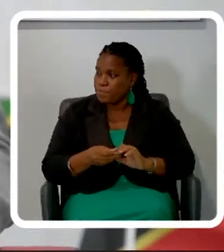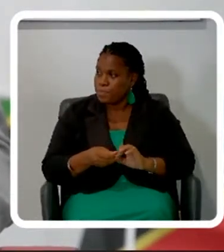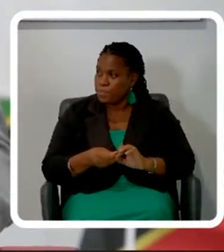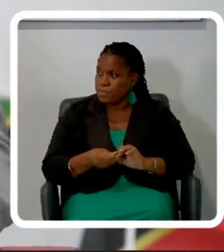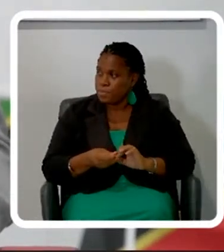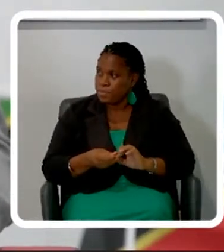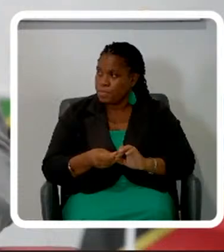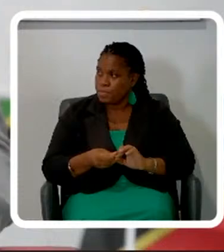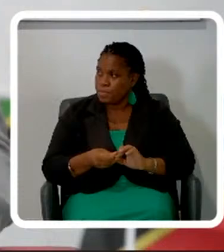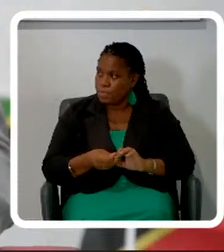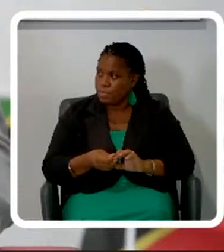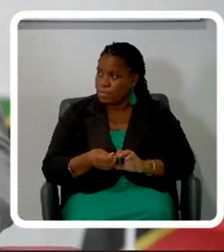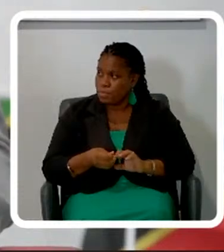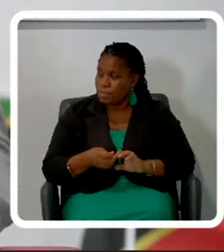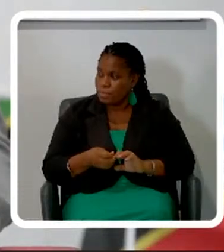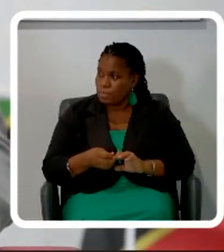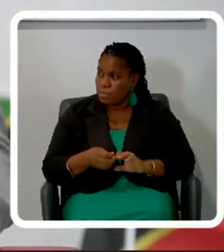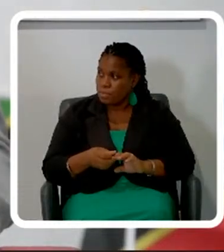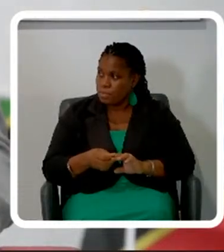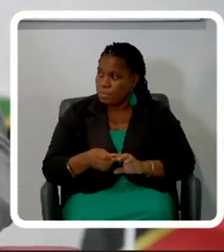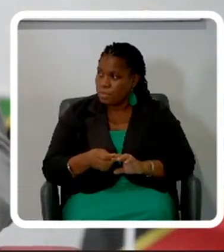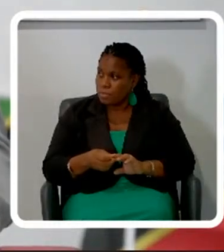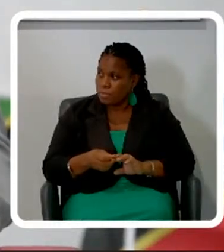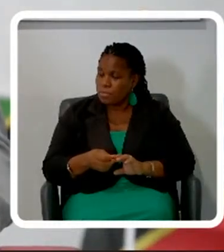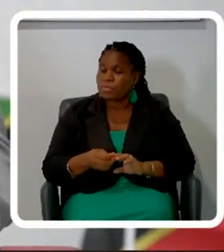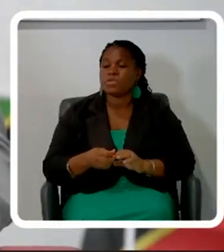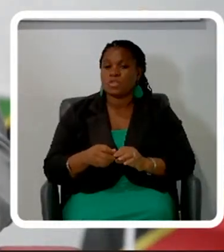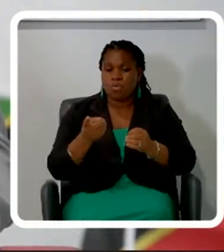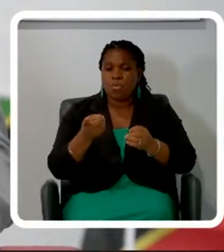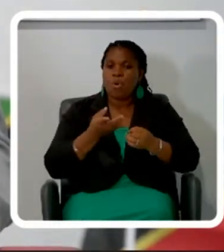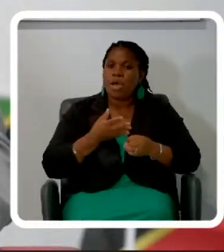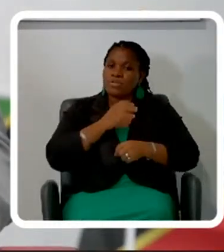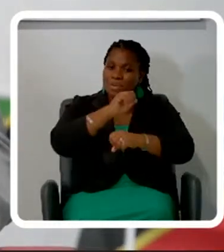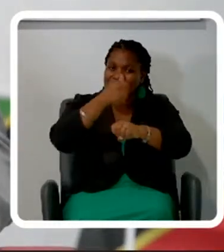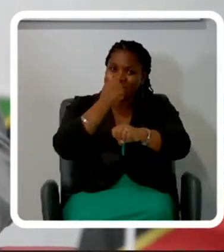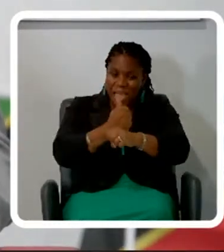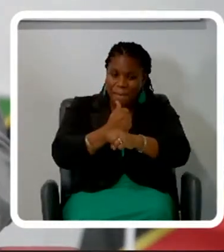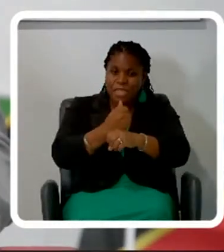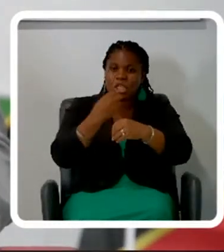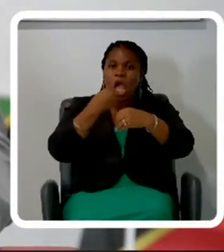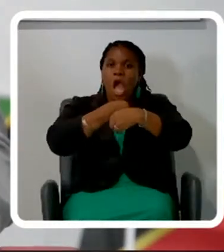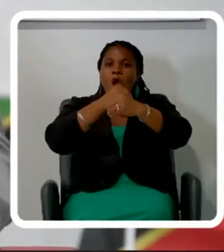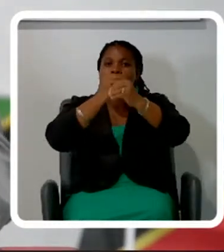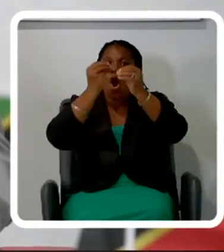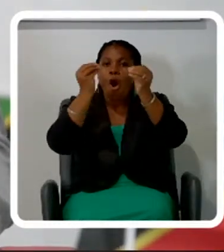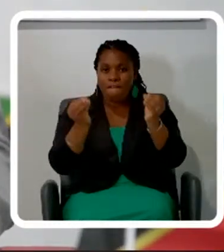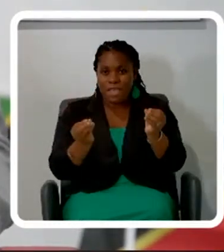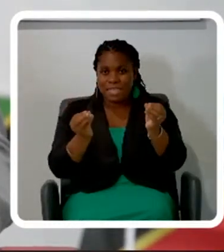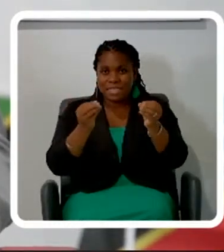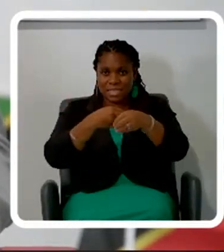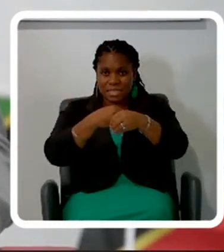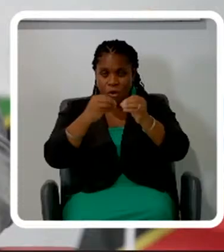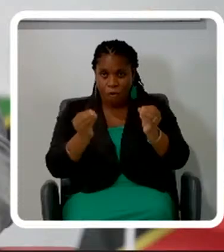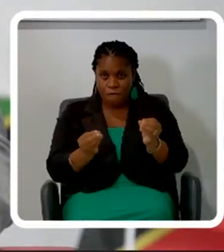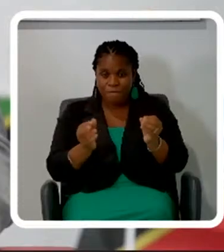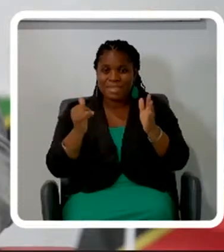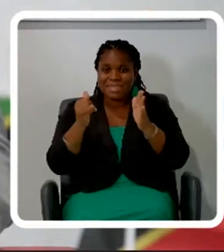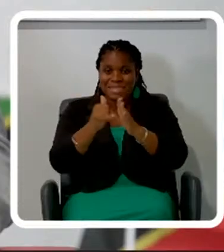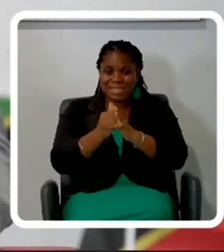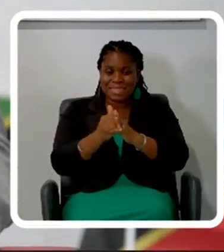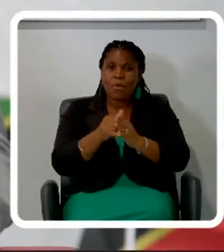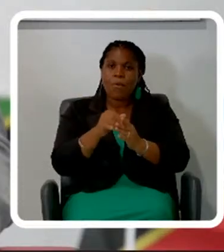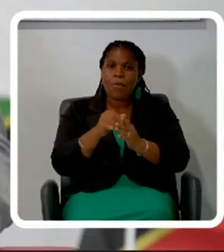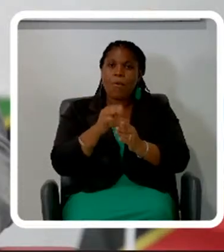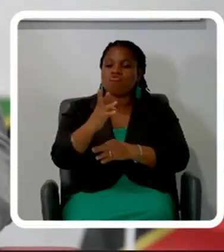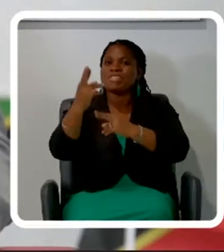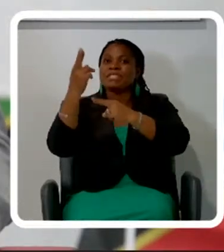we'll have a secretariat that deals with the issue of citizen security. And this model, we say we can present